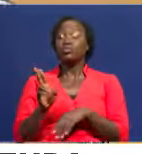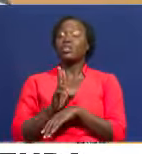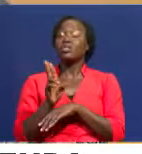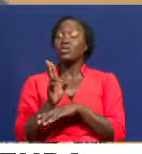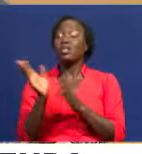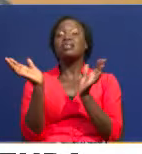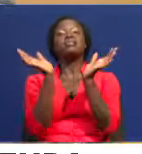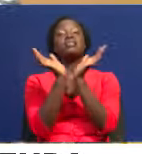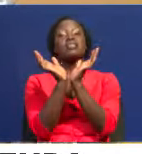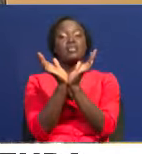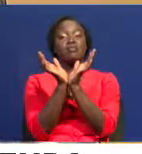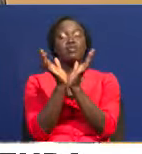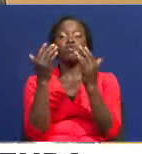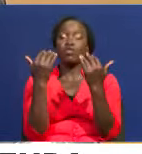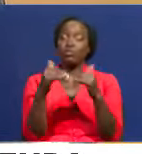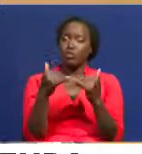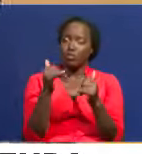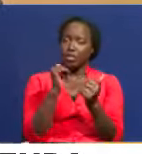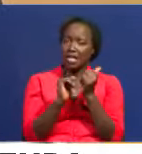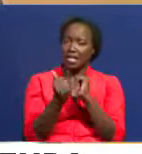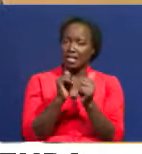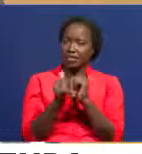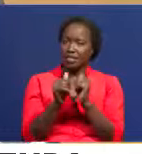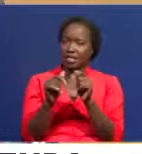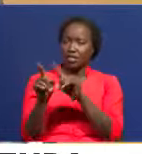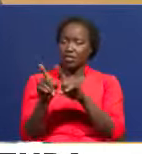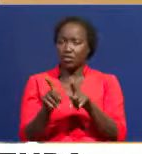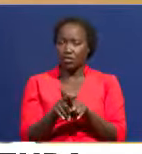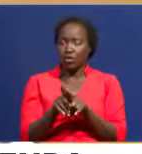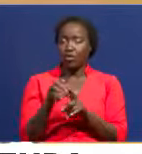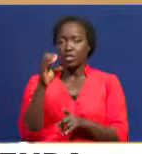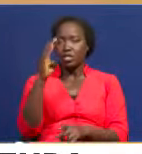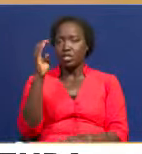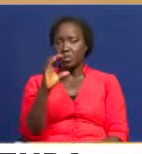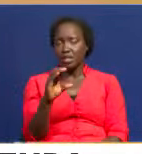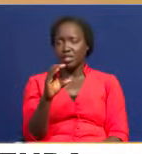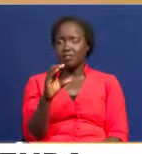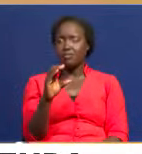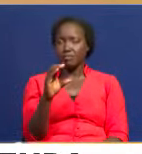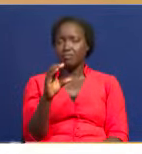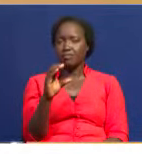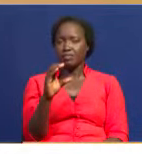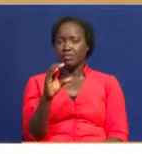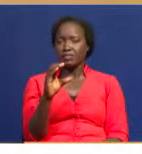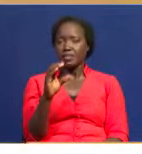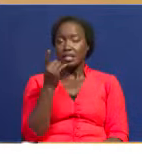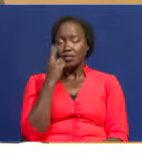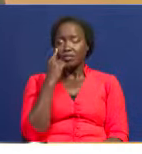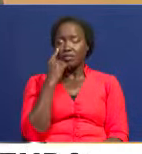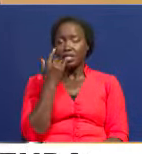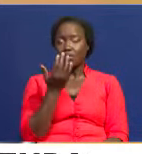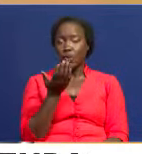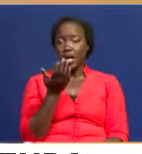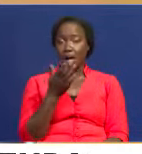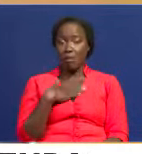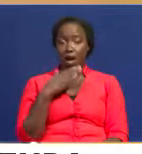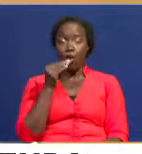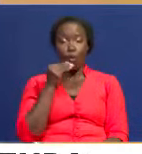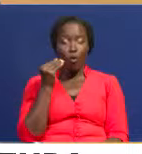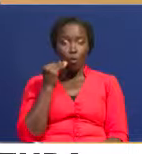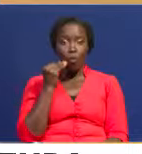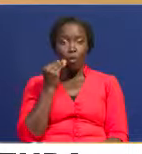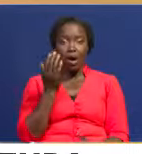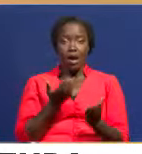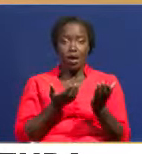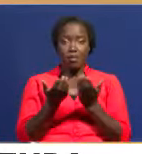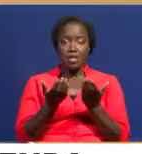the stadiums for sports activities. And also on CBC, we have seen, like where I come from,